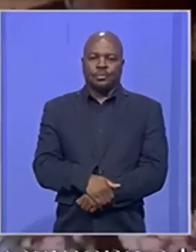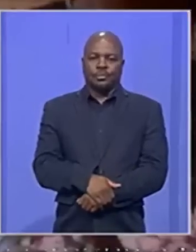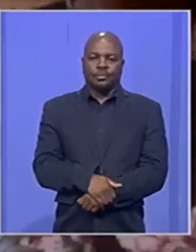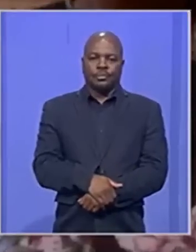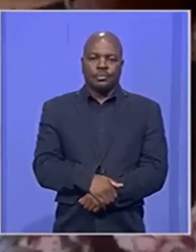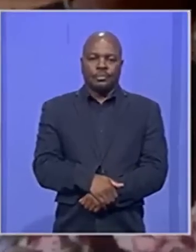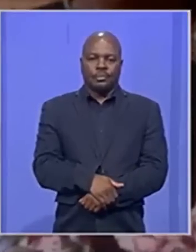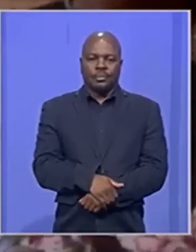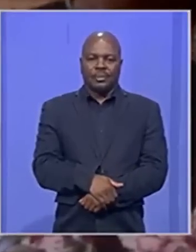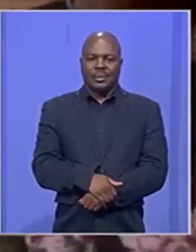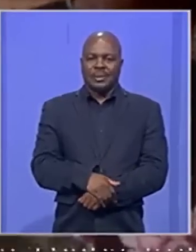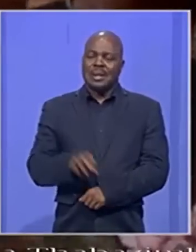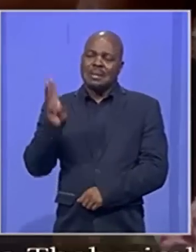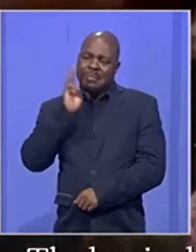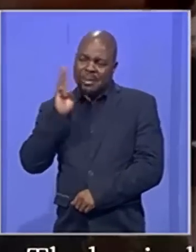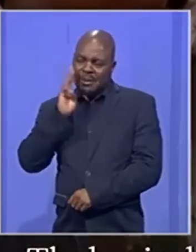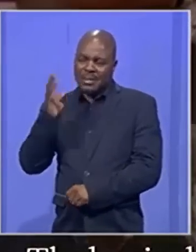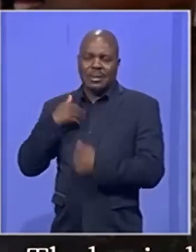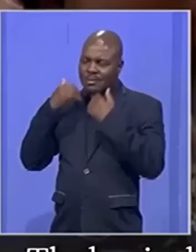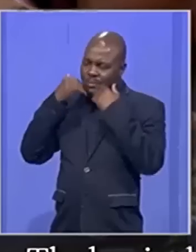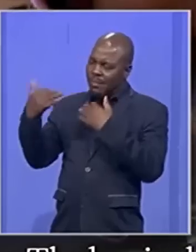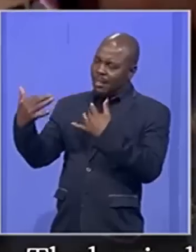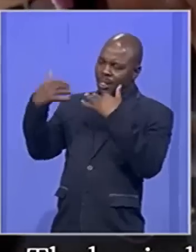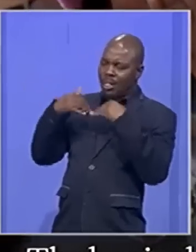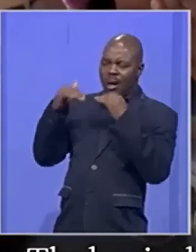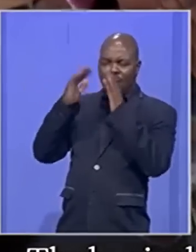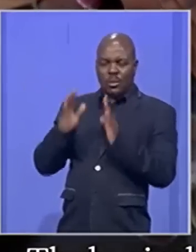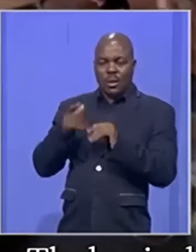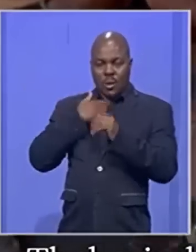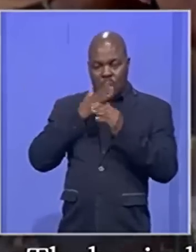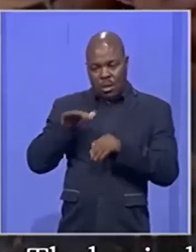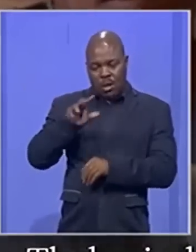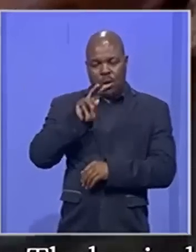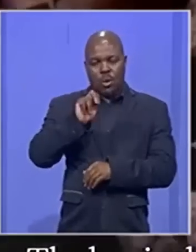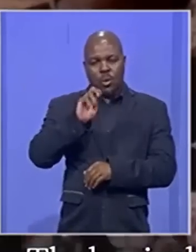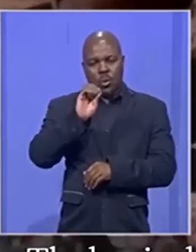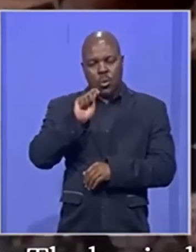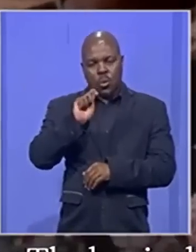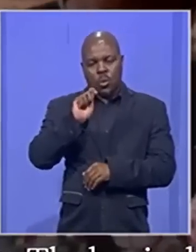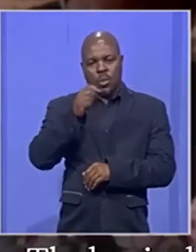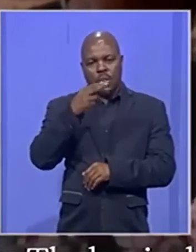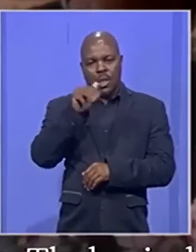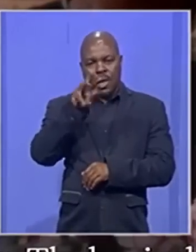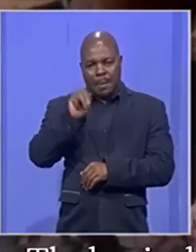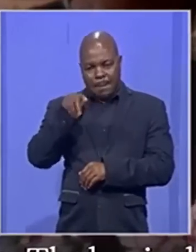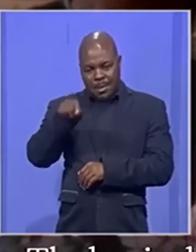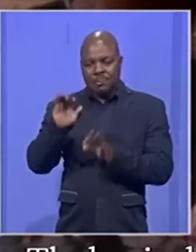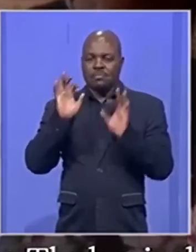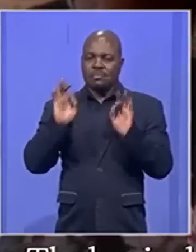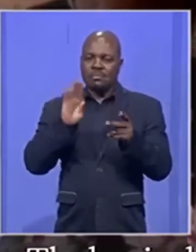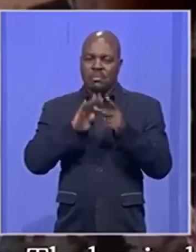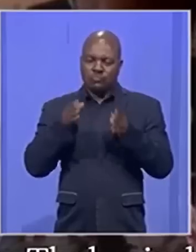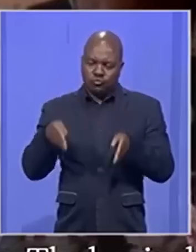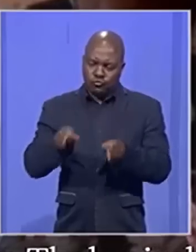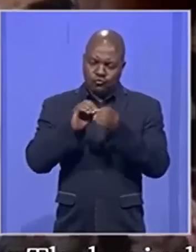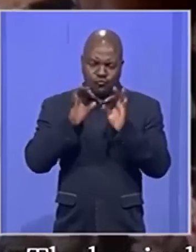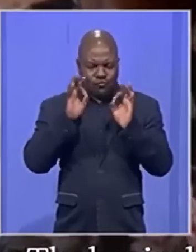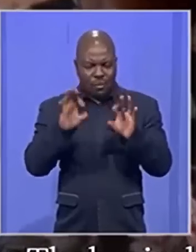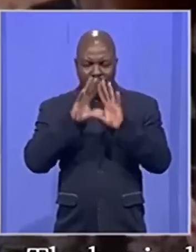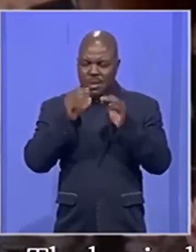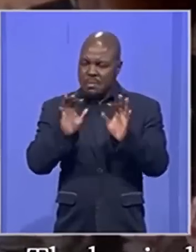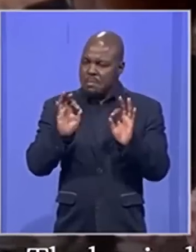re sa tsenella ke metsi ke batla Northern Nepila go tsenywe ditsela re nepila re sa tsenella ke